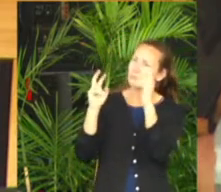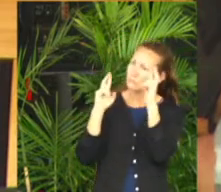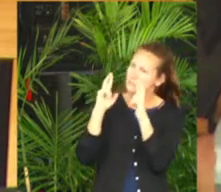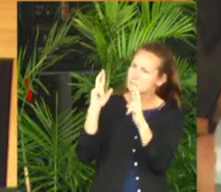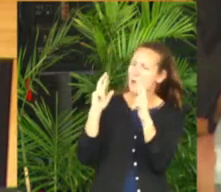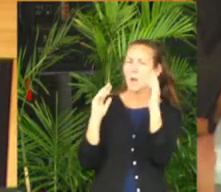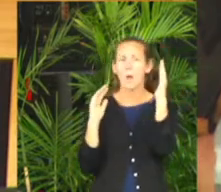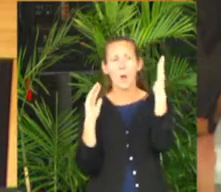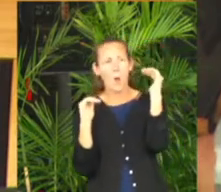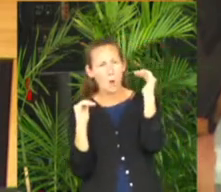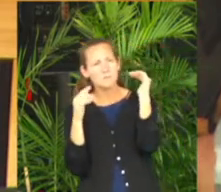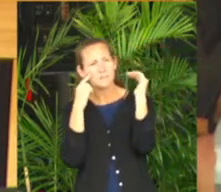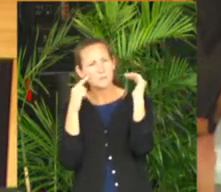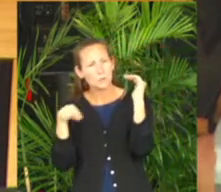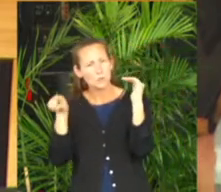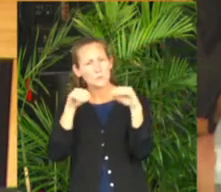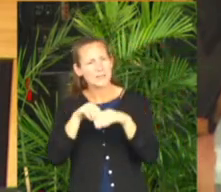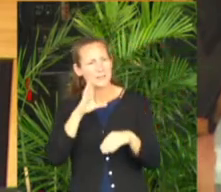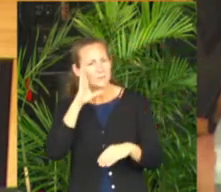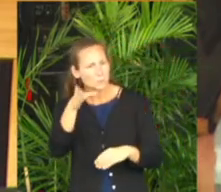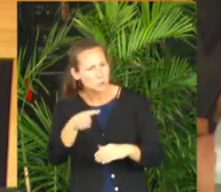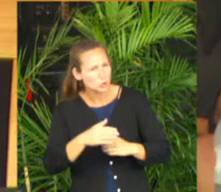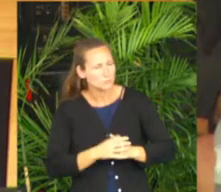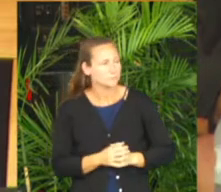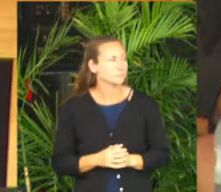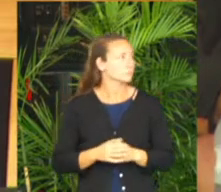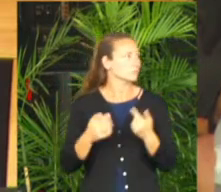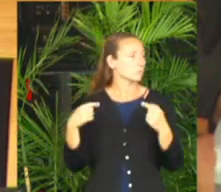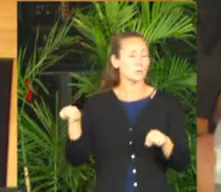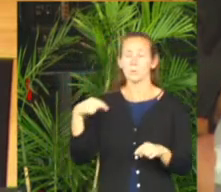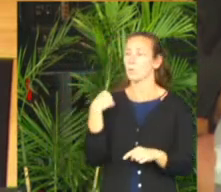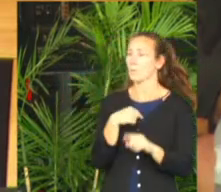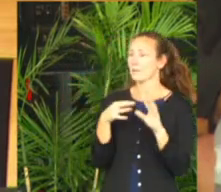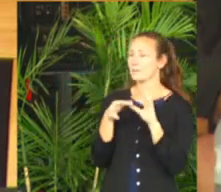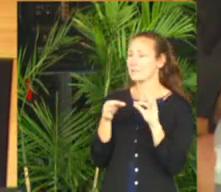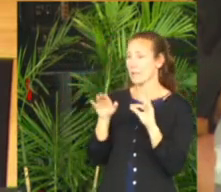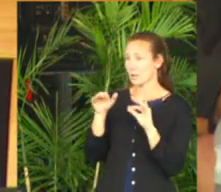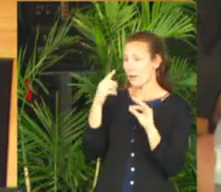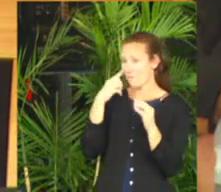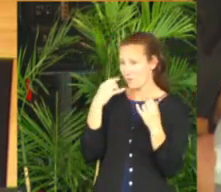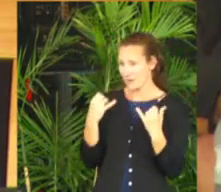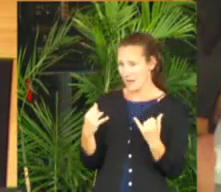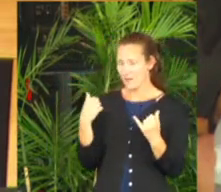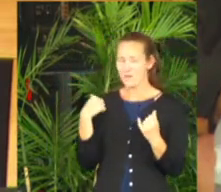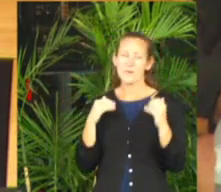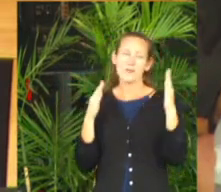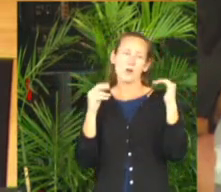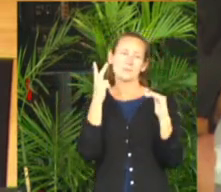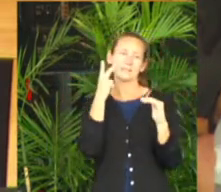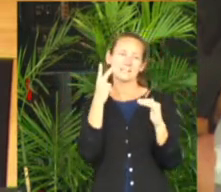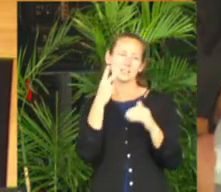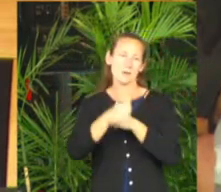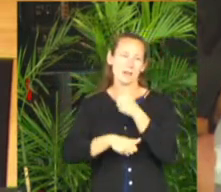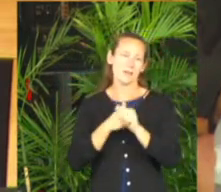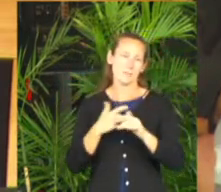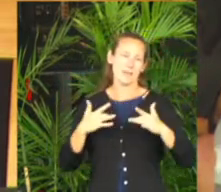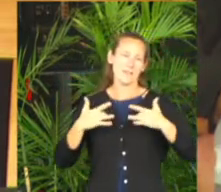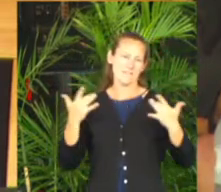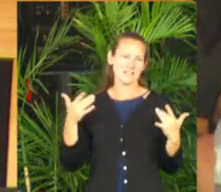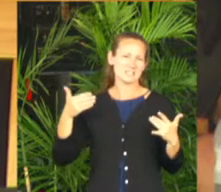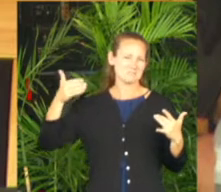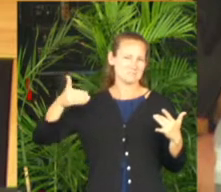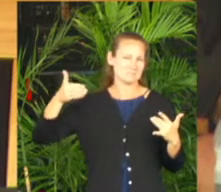and aspirations for you in the future. And while we say goodbye for now, we hope to see you at alumni events in the